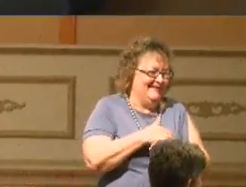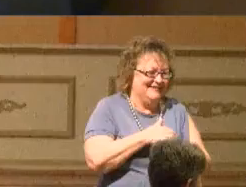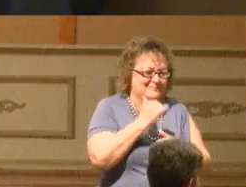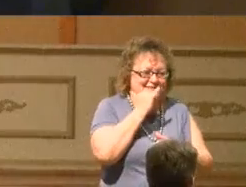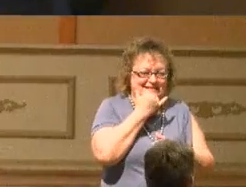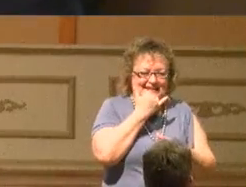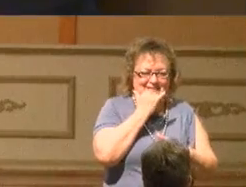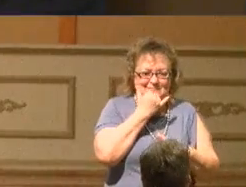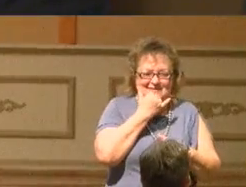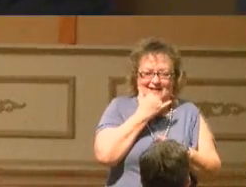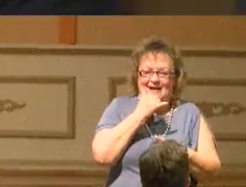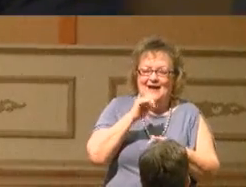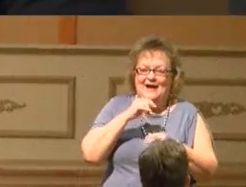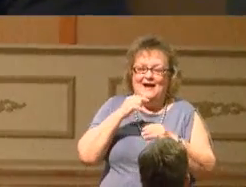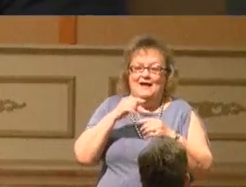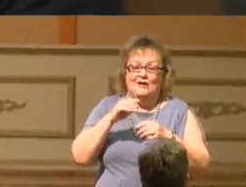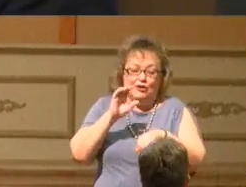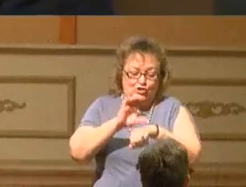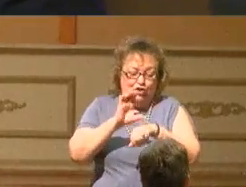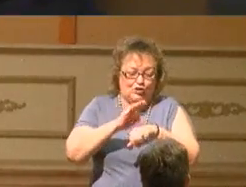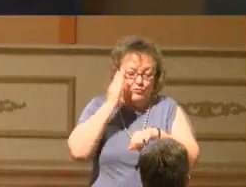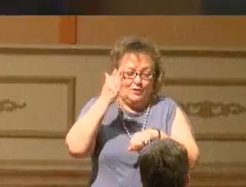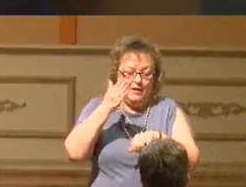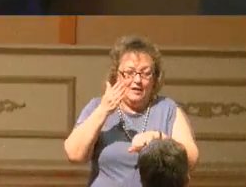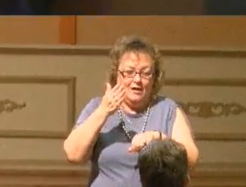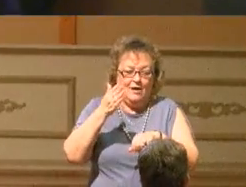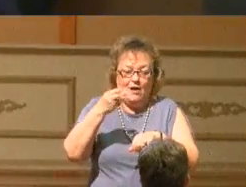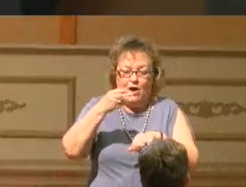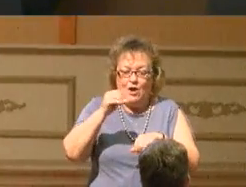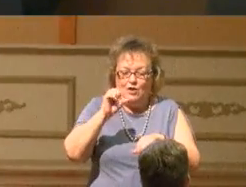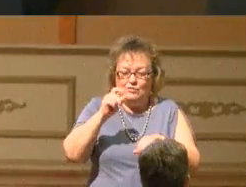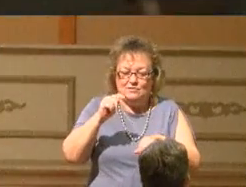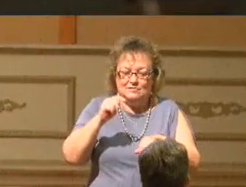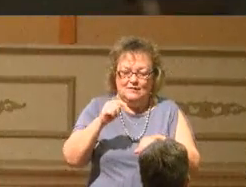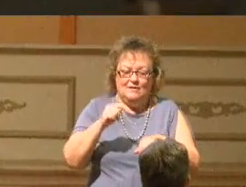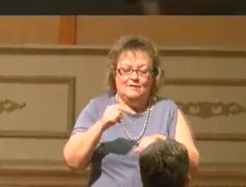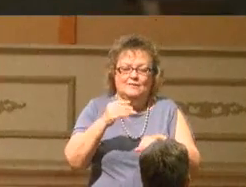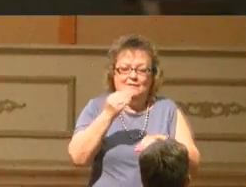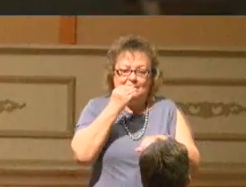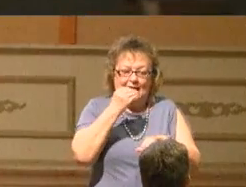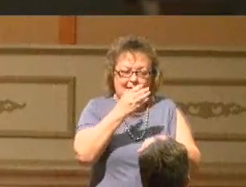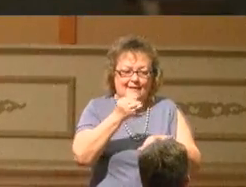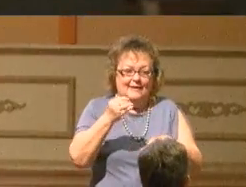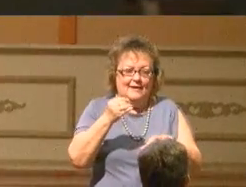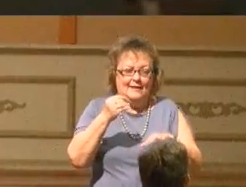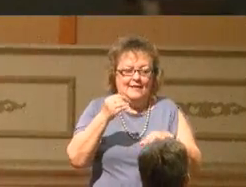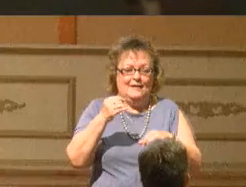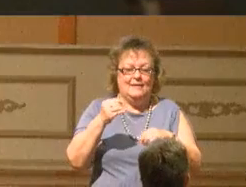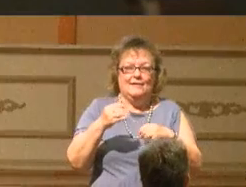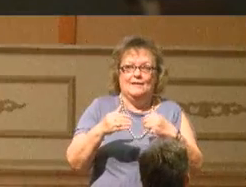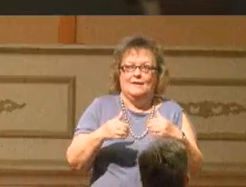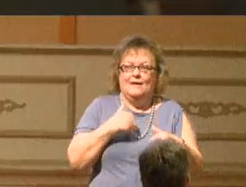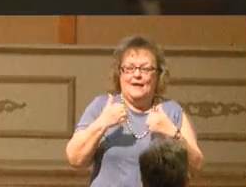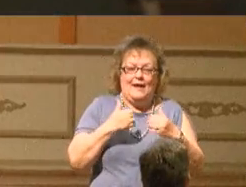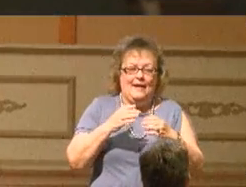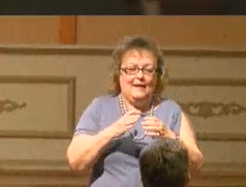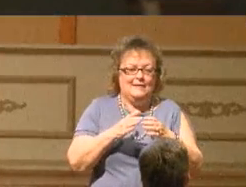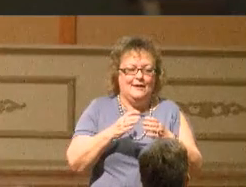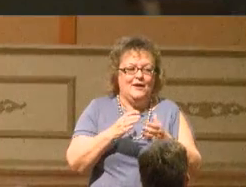Another announcement said, "The church will host an evening of fine dining, superb entertainment, and gracious hostility."